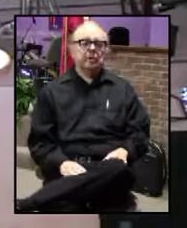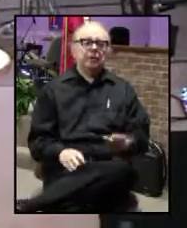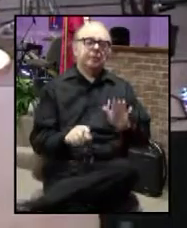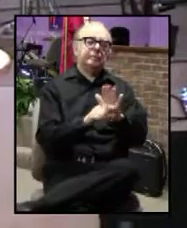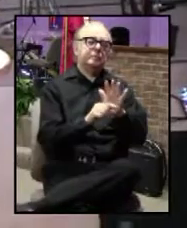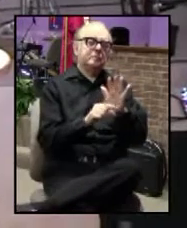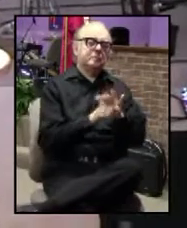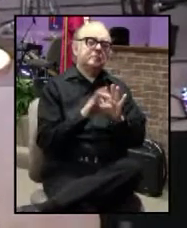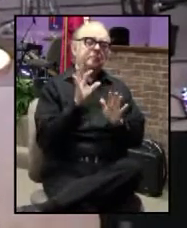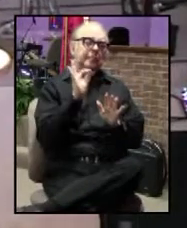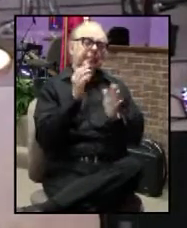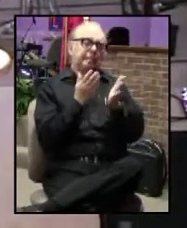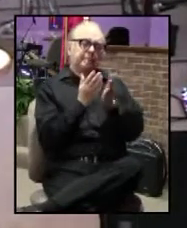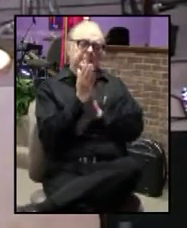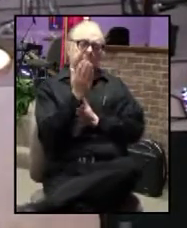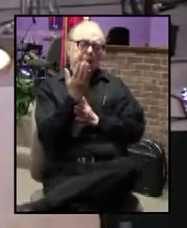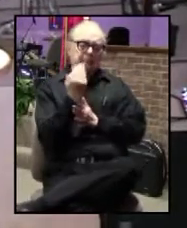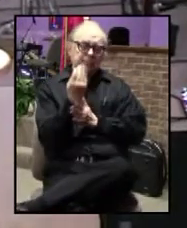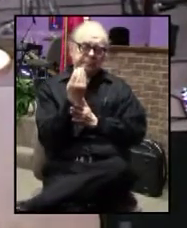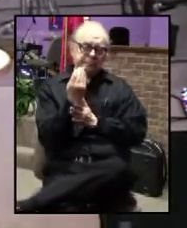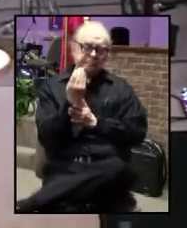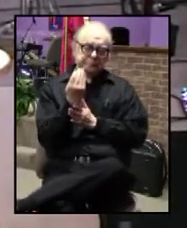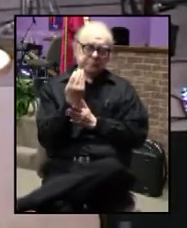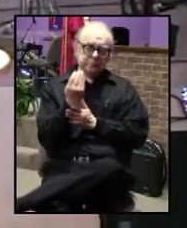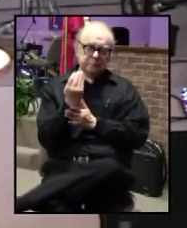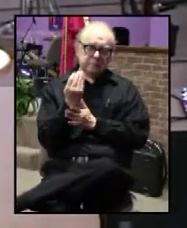in verses 9 through 14,